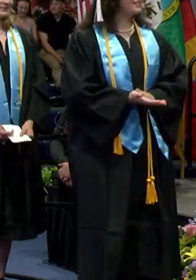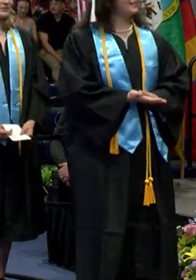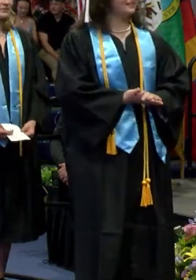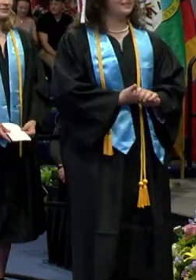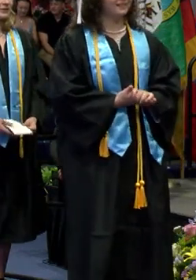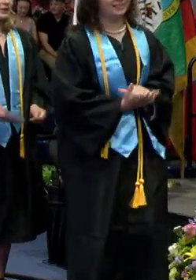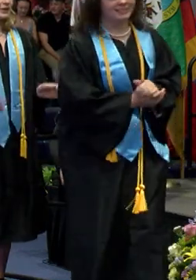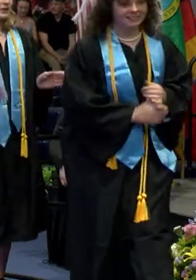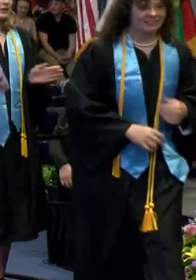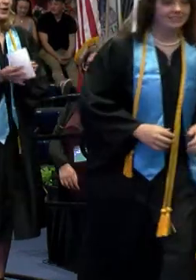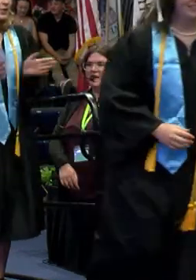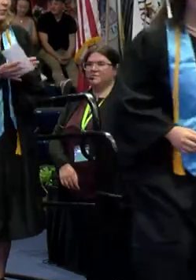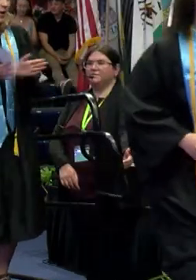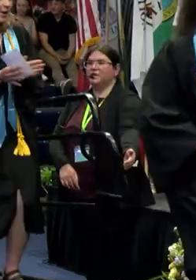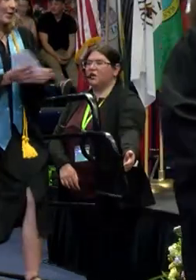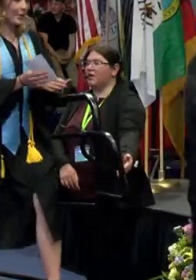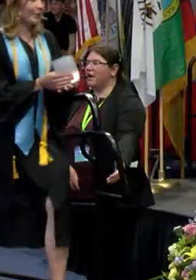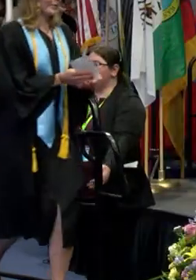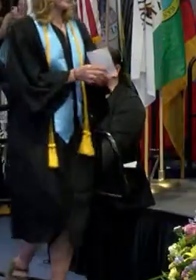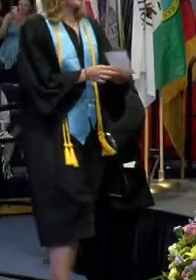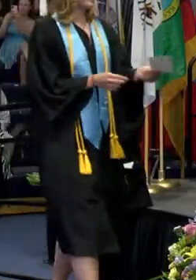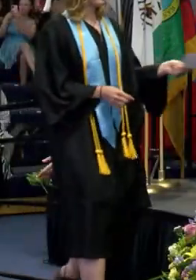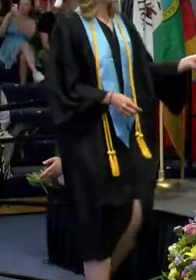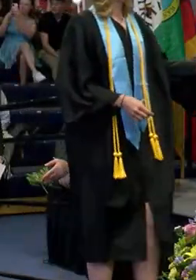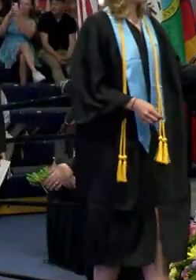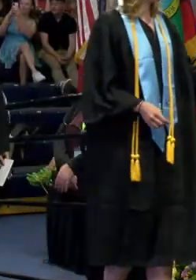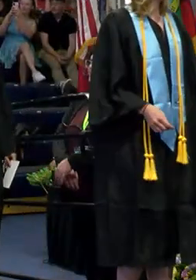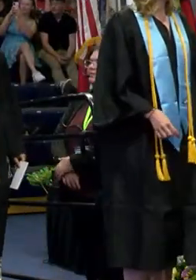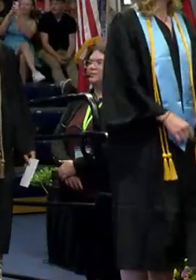Elizabeth Smith, cum laude.